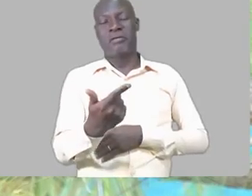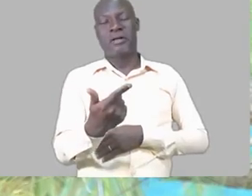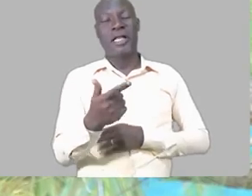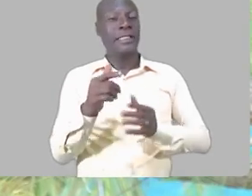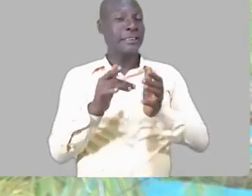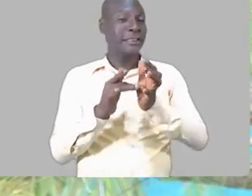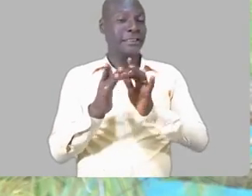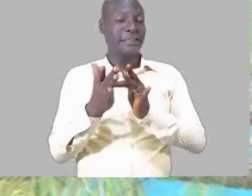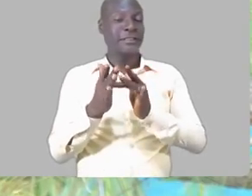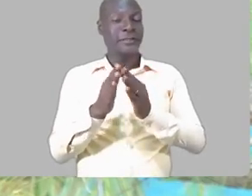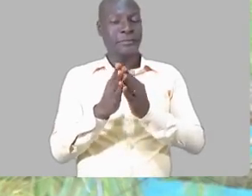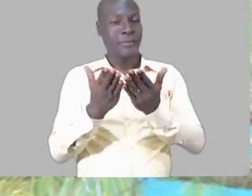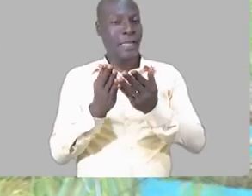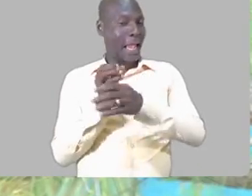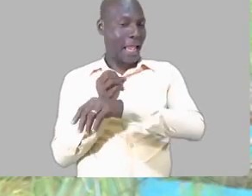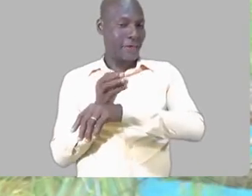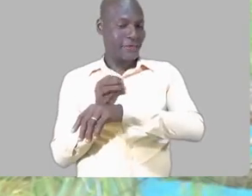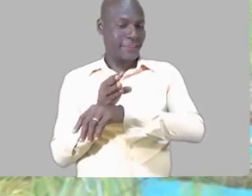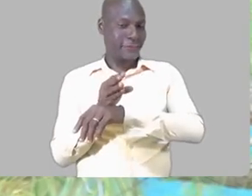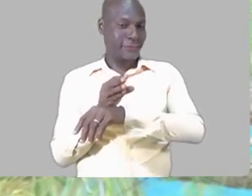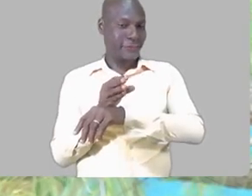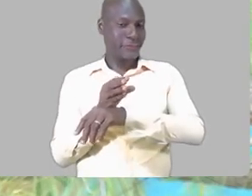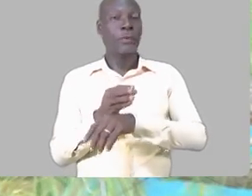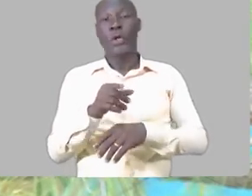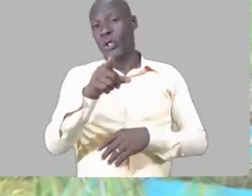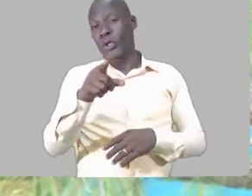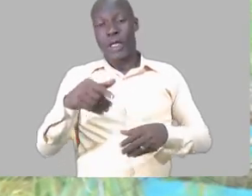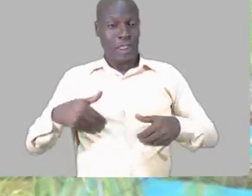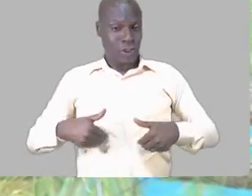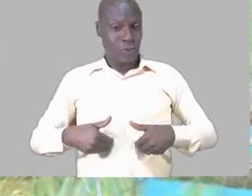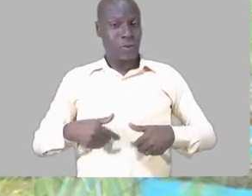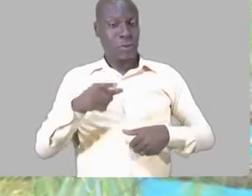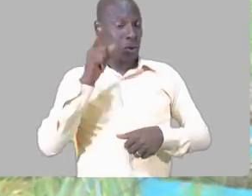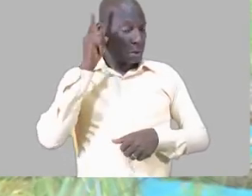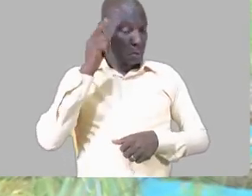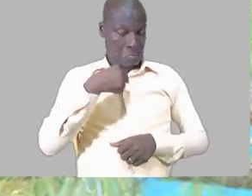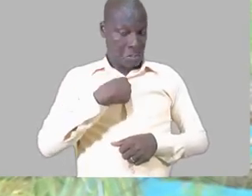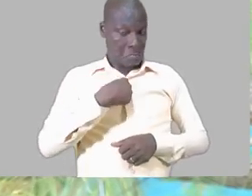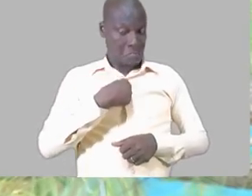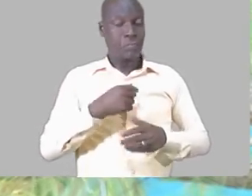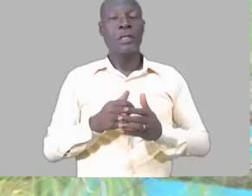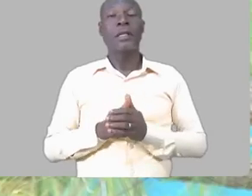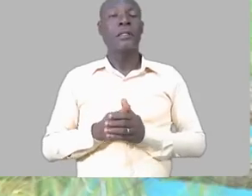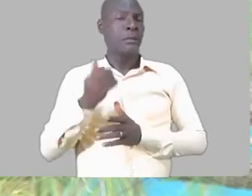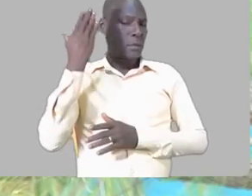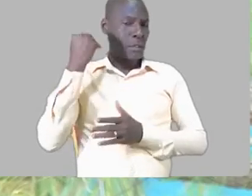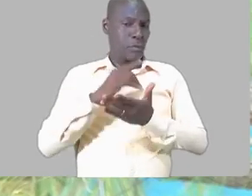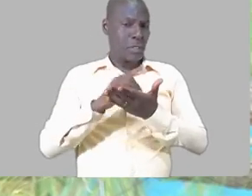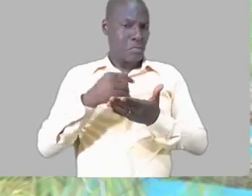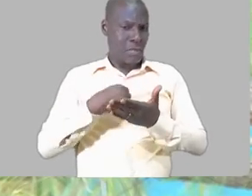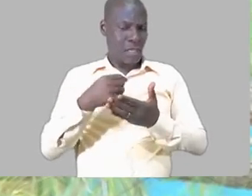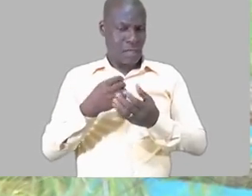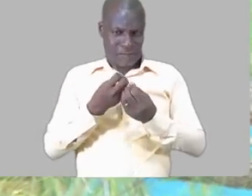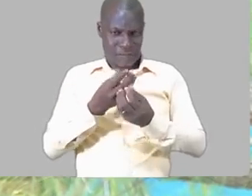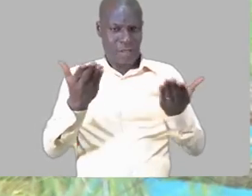Bible afutuo awodi manie. Now you are a young person, let's say utie mia. Last week, we came to age now,